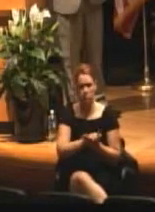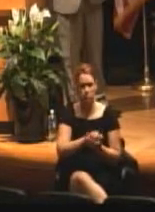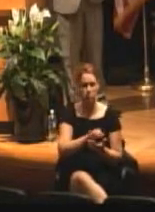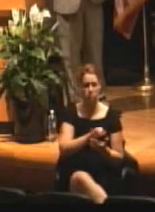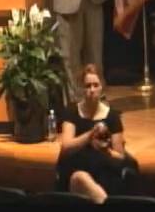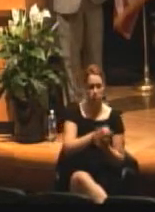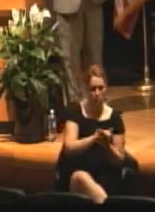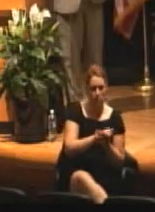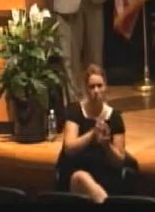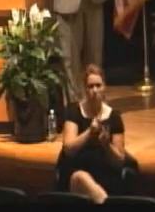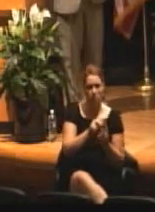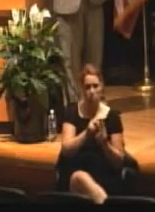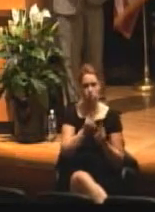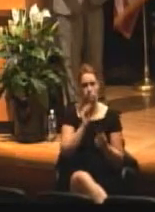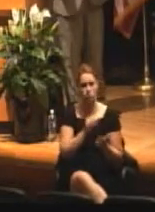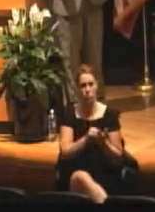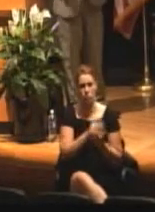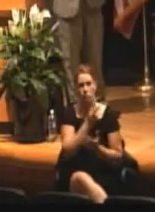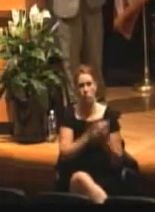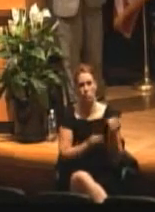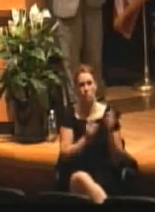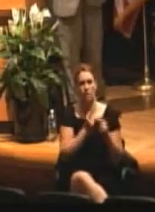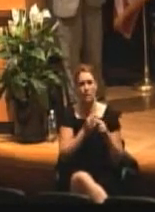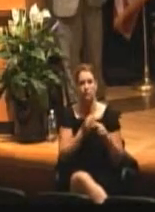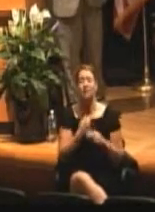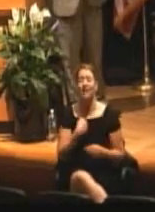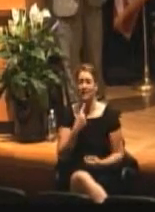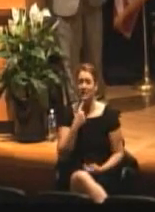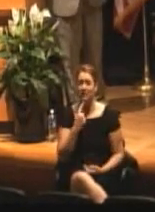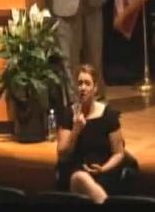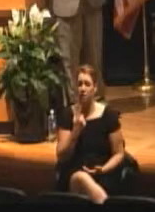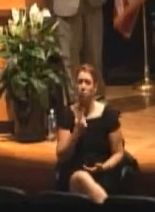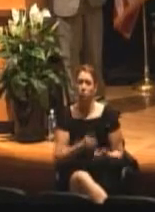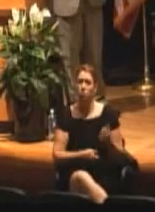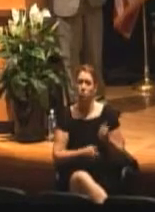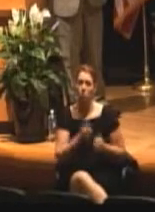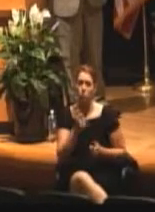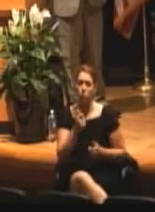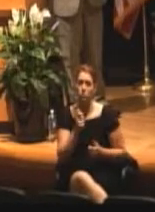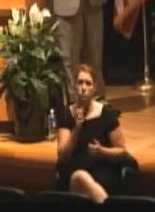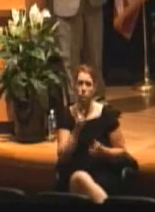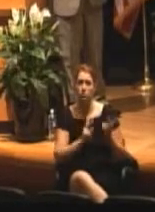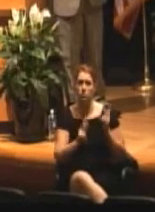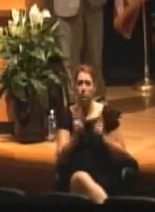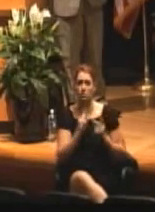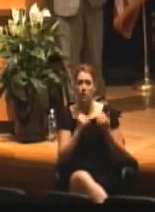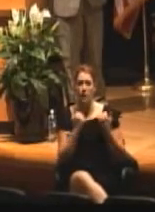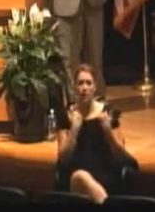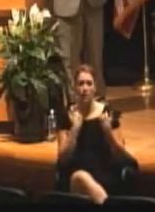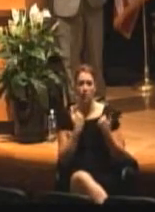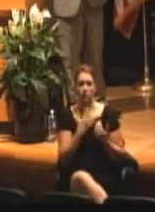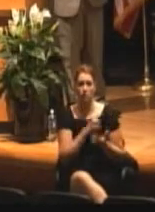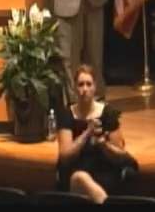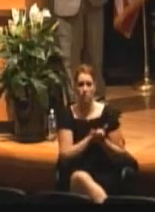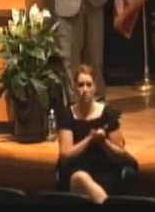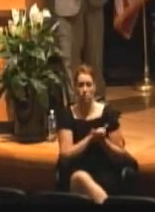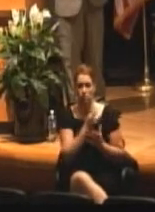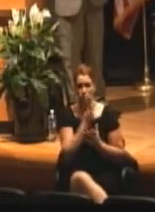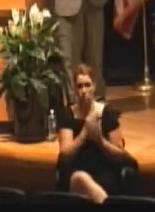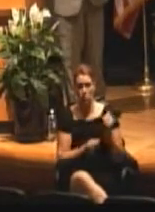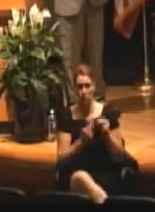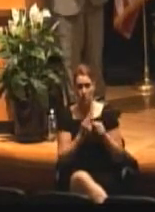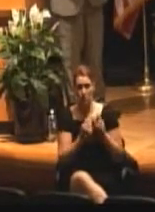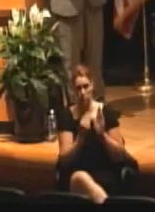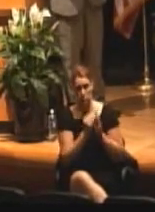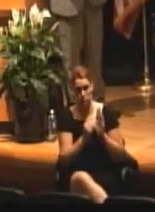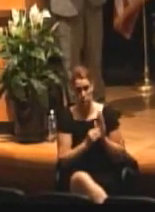You know, I would say maybe the majority of married couples have it together, but you definitely don't need to. I see across the board a